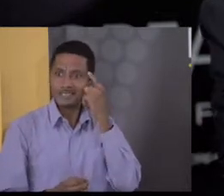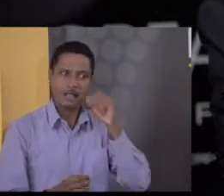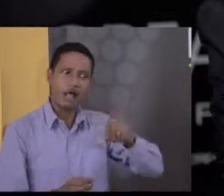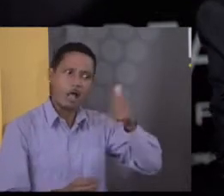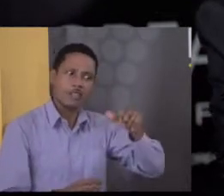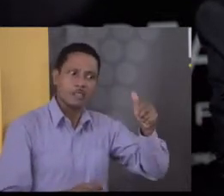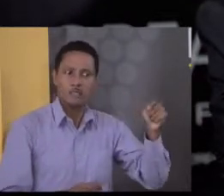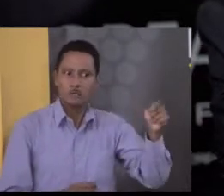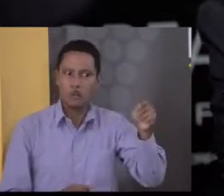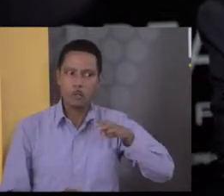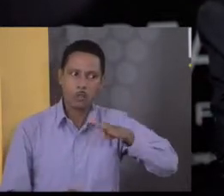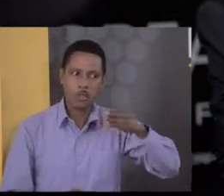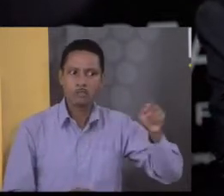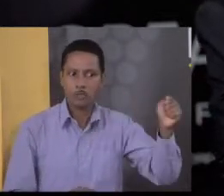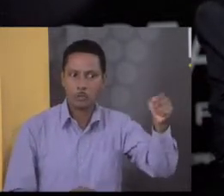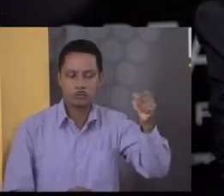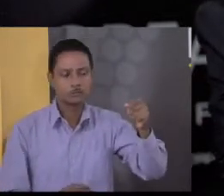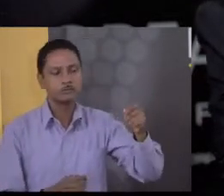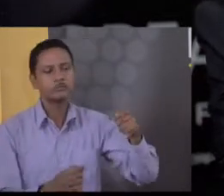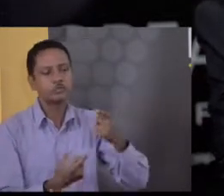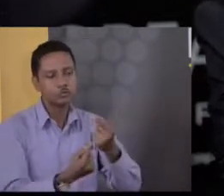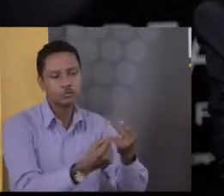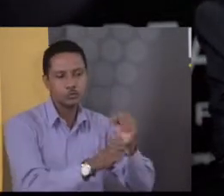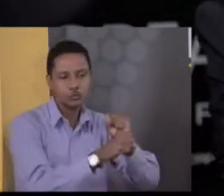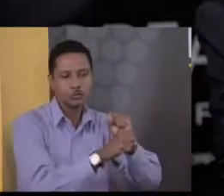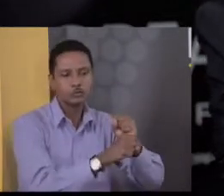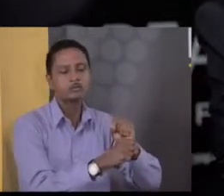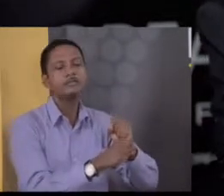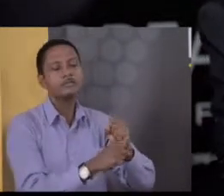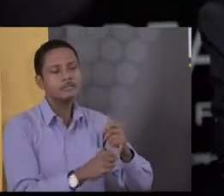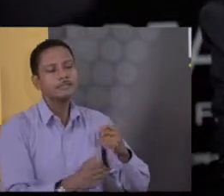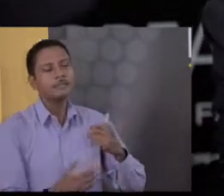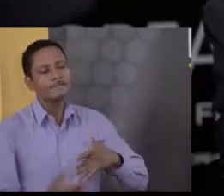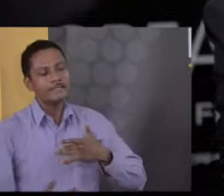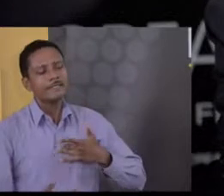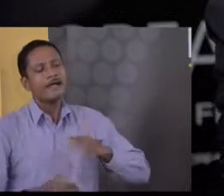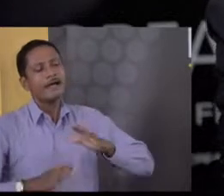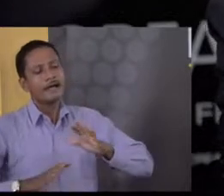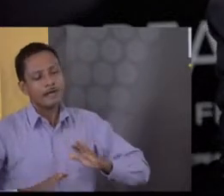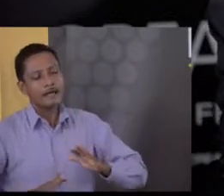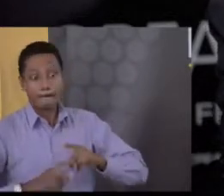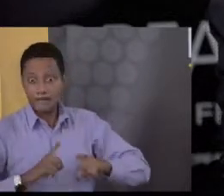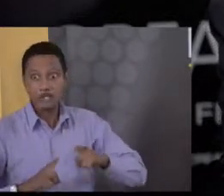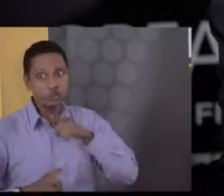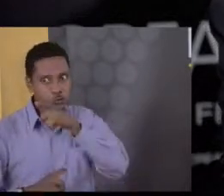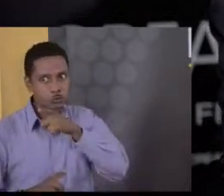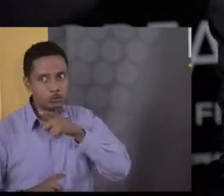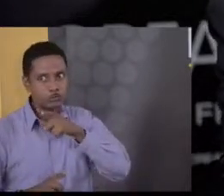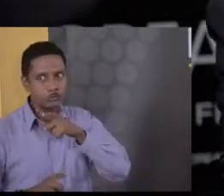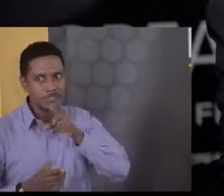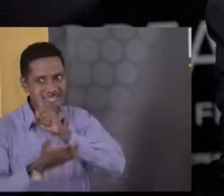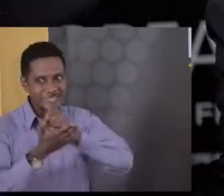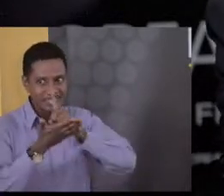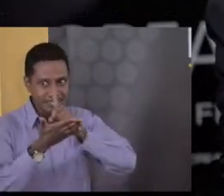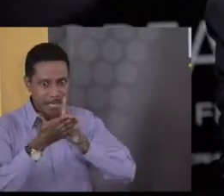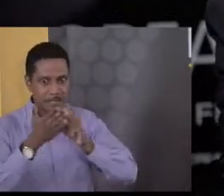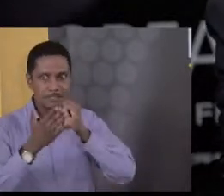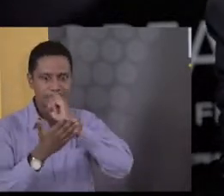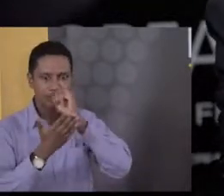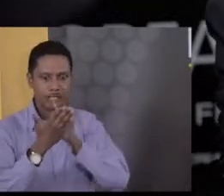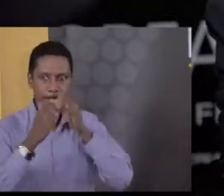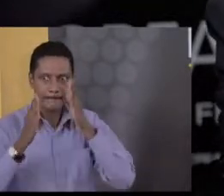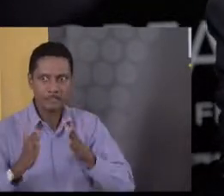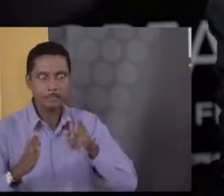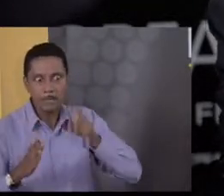Tobago, you know that's a smaller market, and most people who buy luxury items, where do they purchase